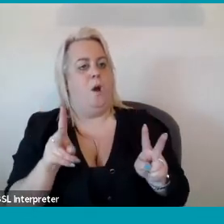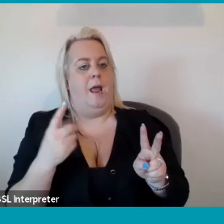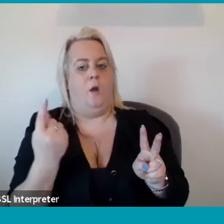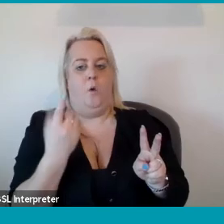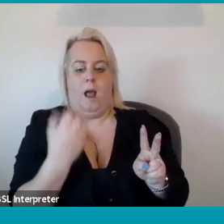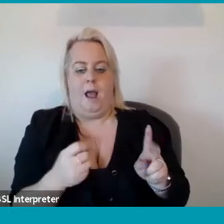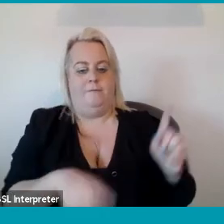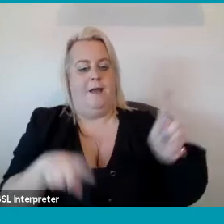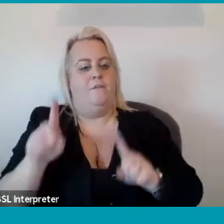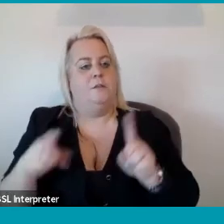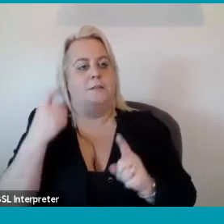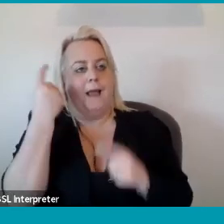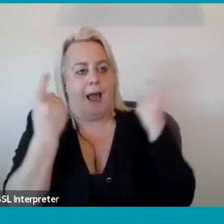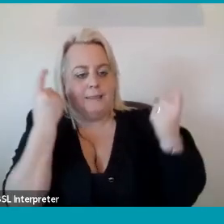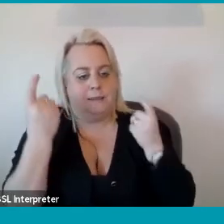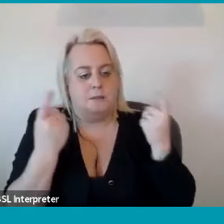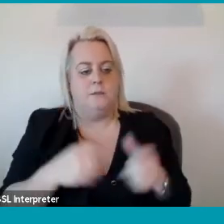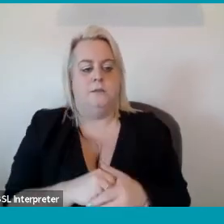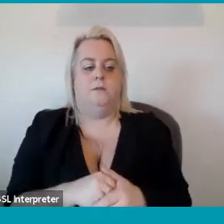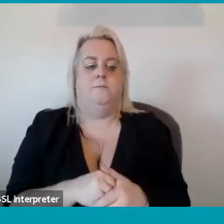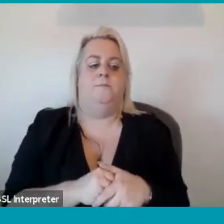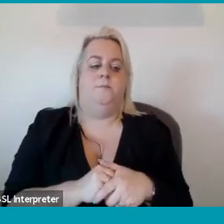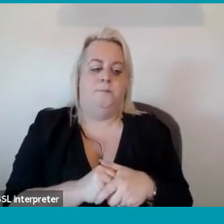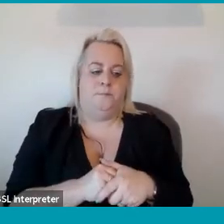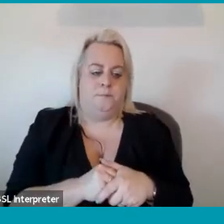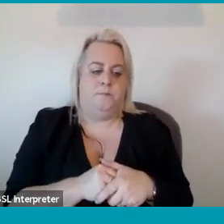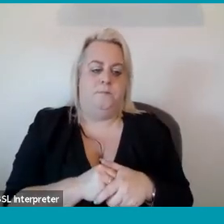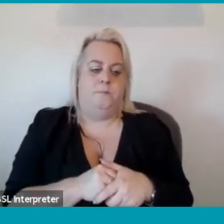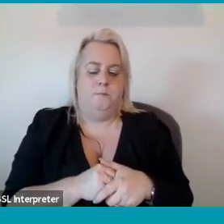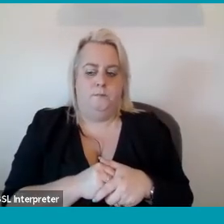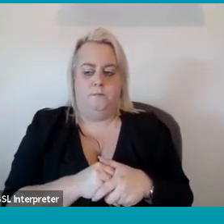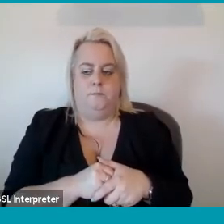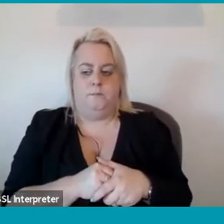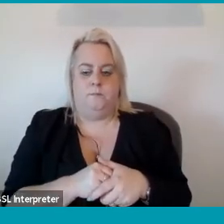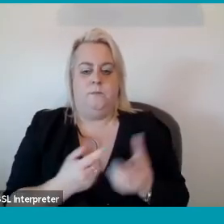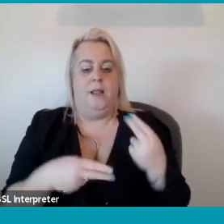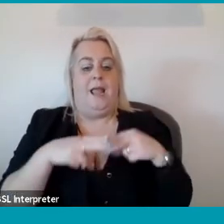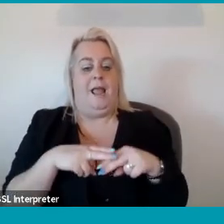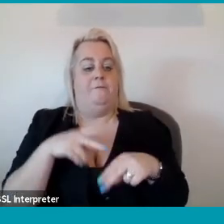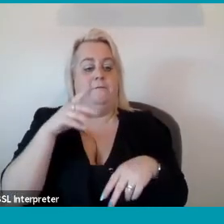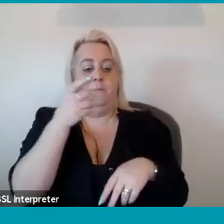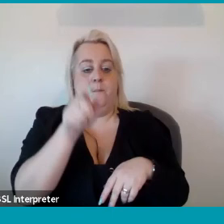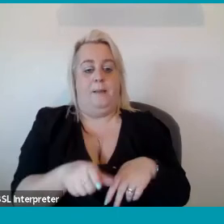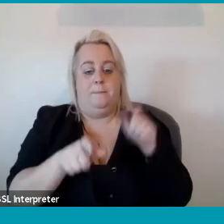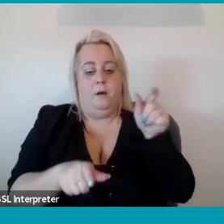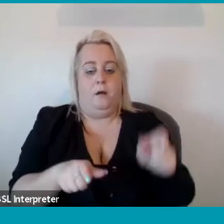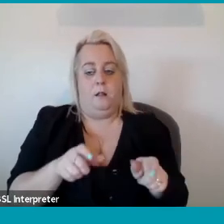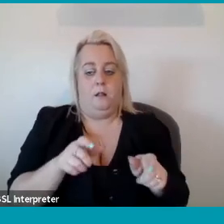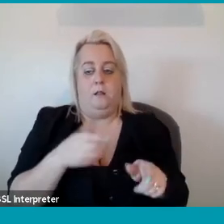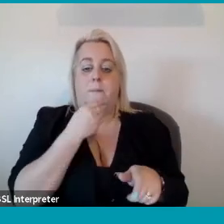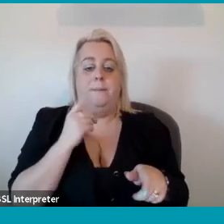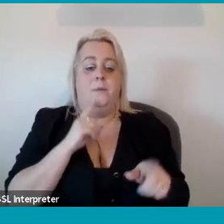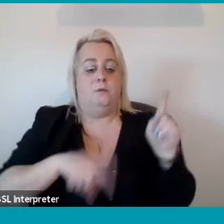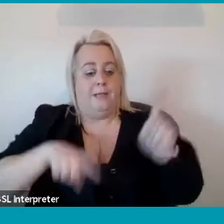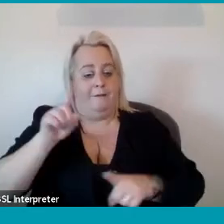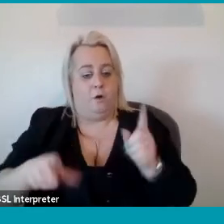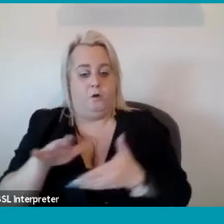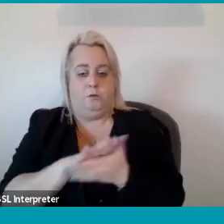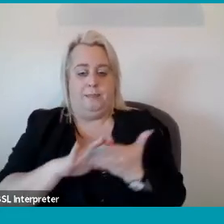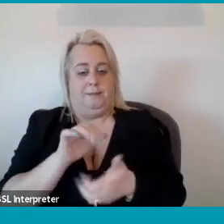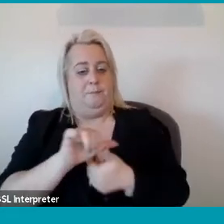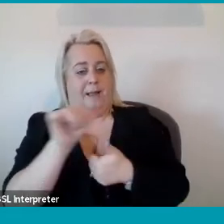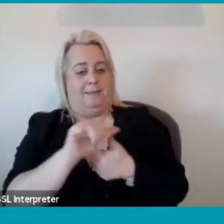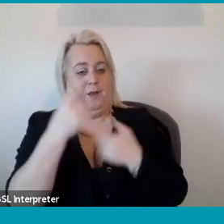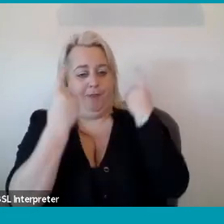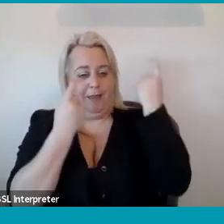that decision making is much better with diverse people and that team. And diverse teams generally, it's